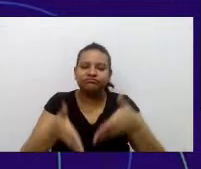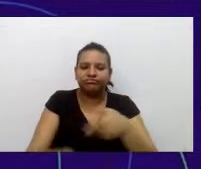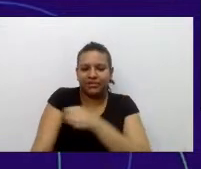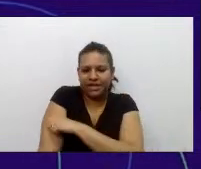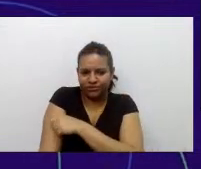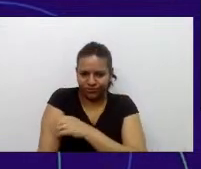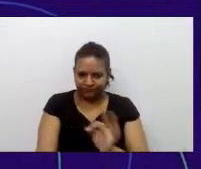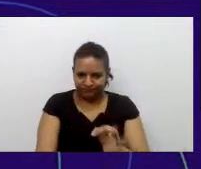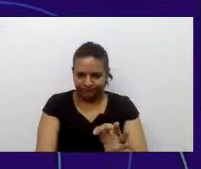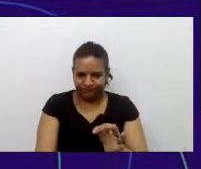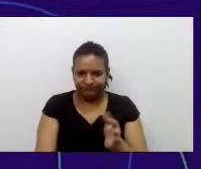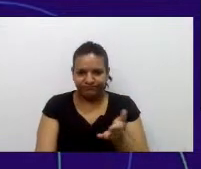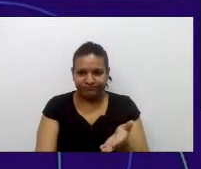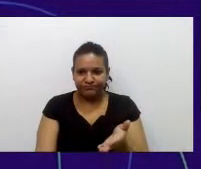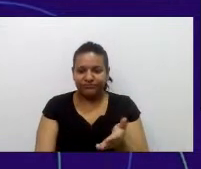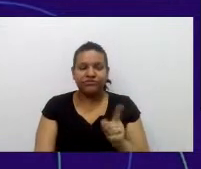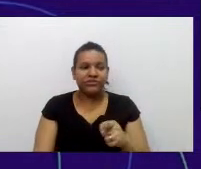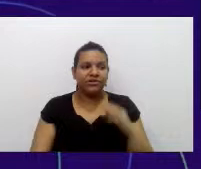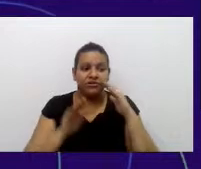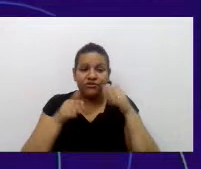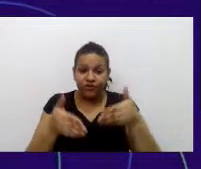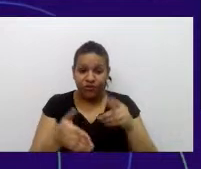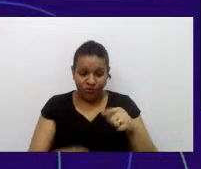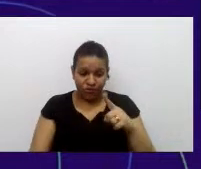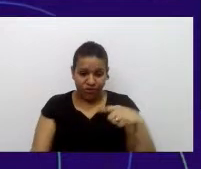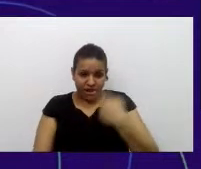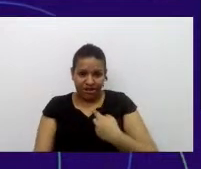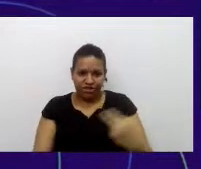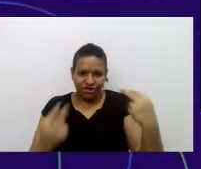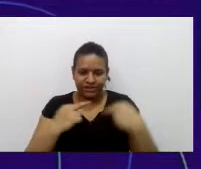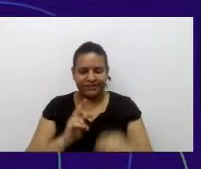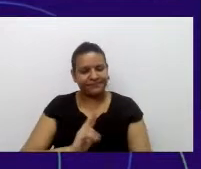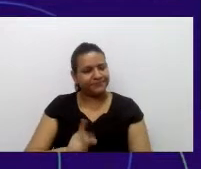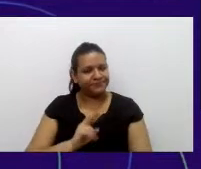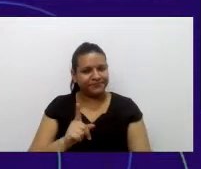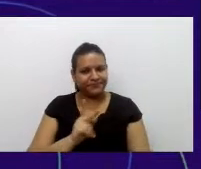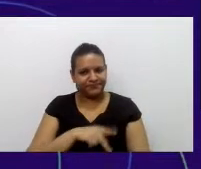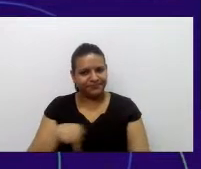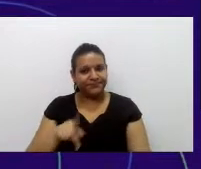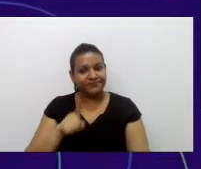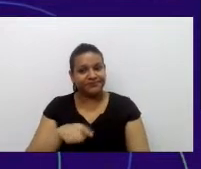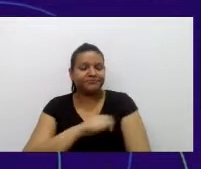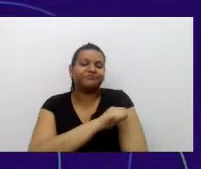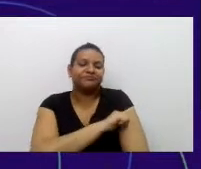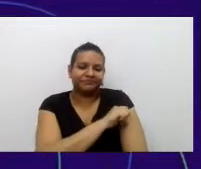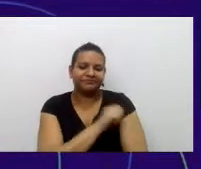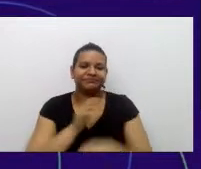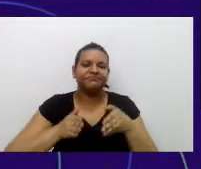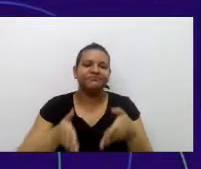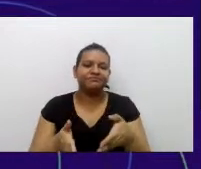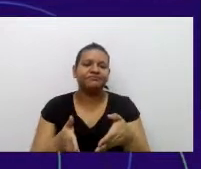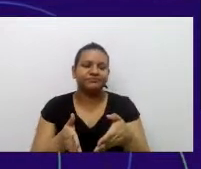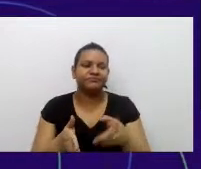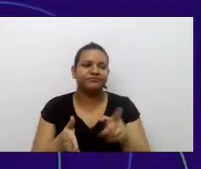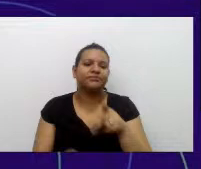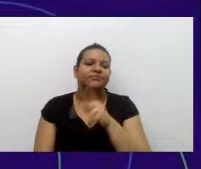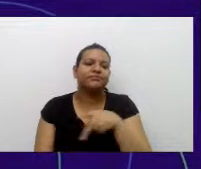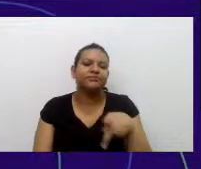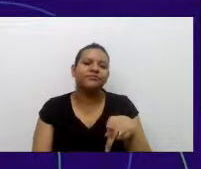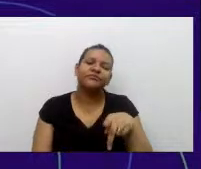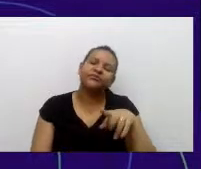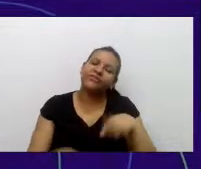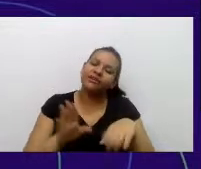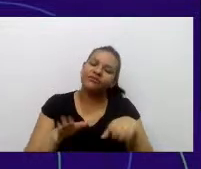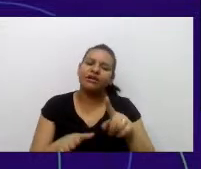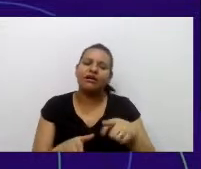on our students, particularly for those teachers that maybe are just starting or don't have particularly a